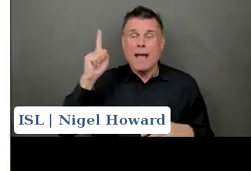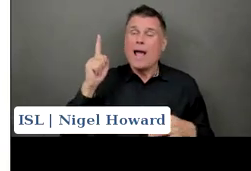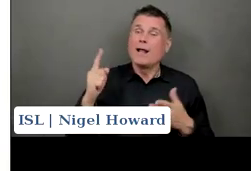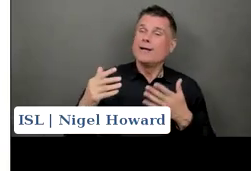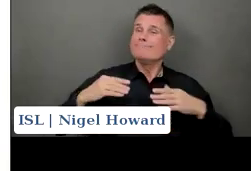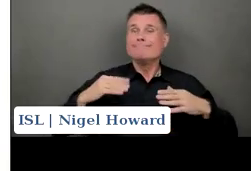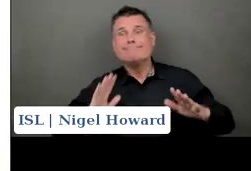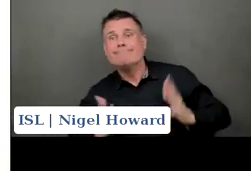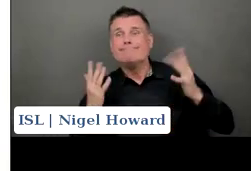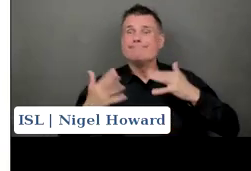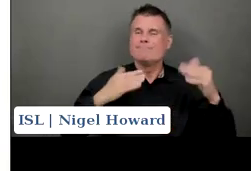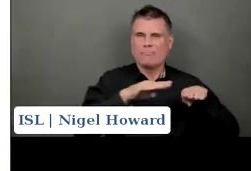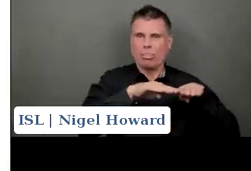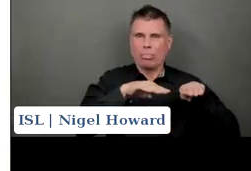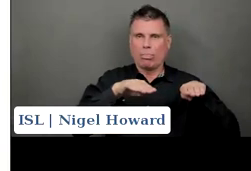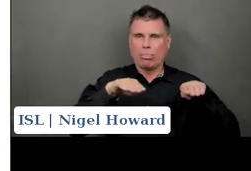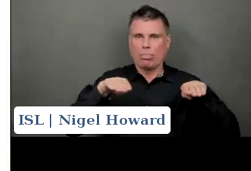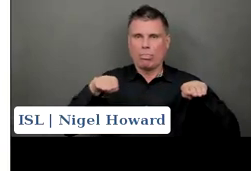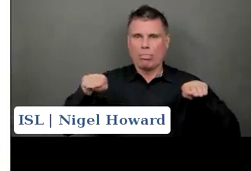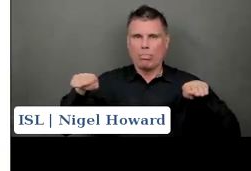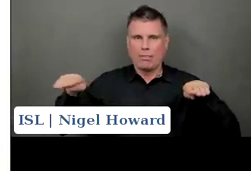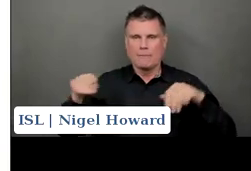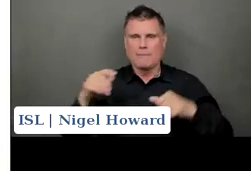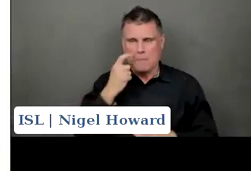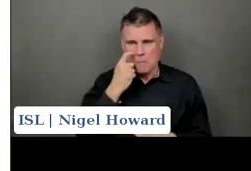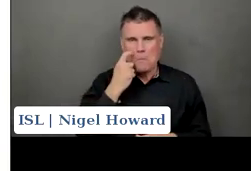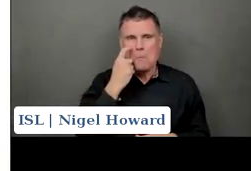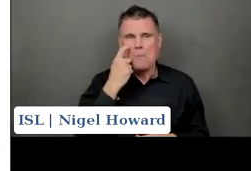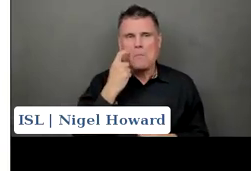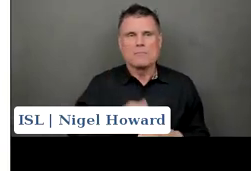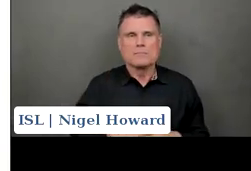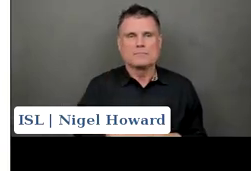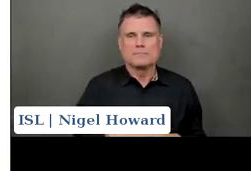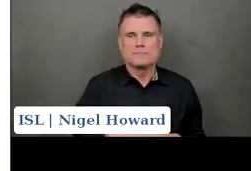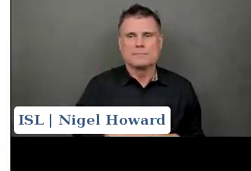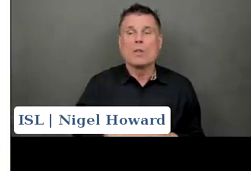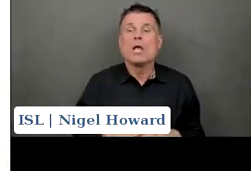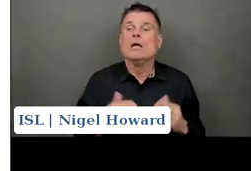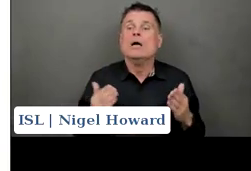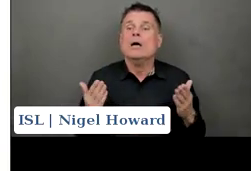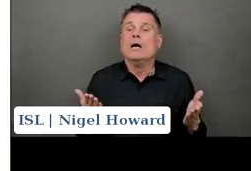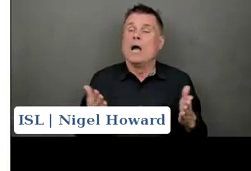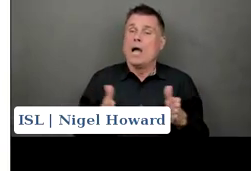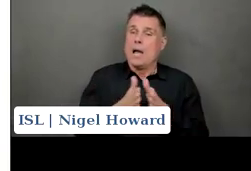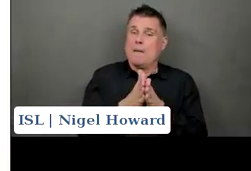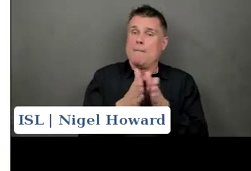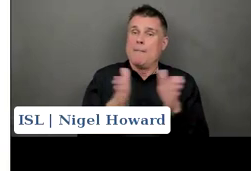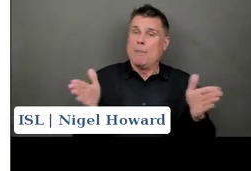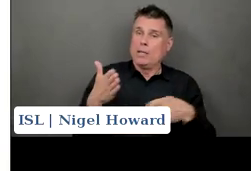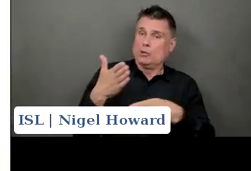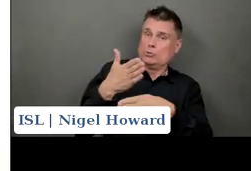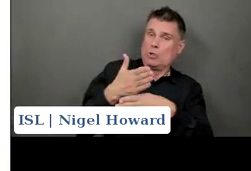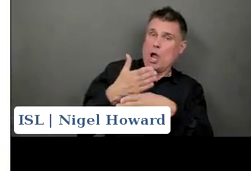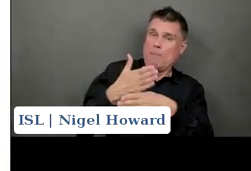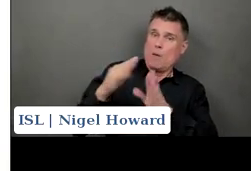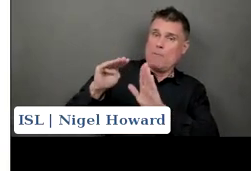So what have some of the contributions been of using a public employment program or a public works program, some call it, in this